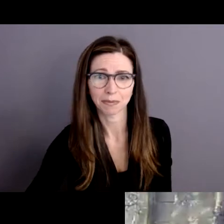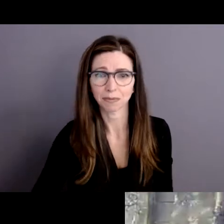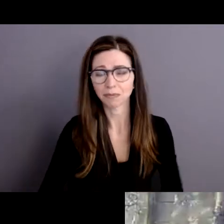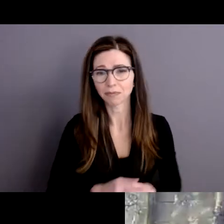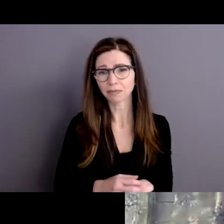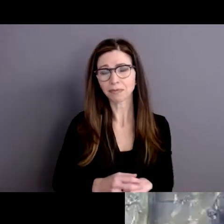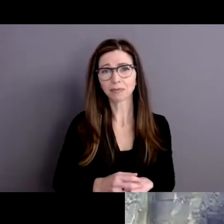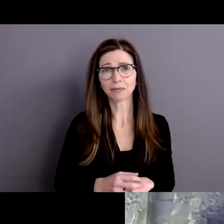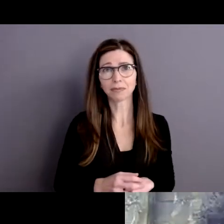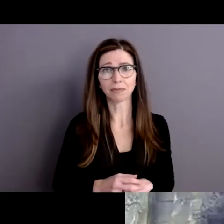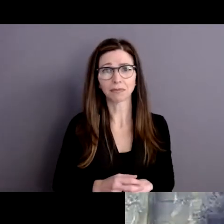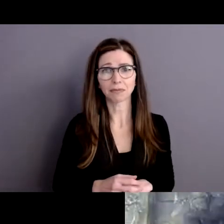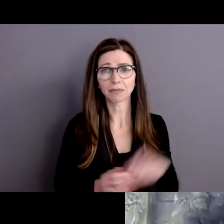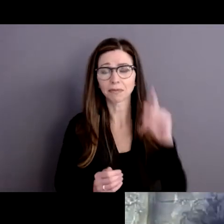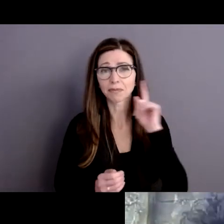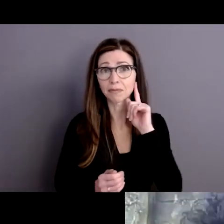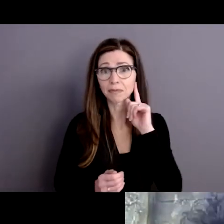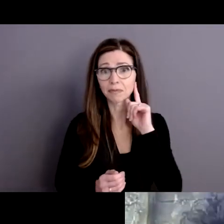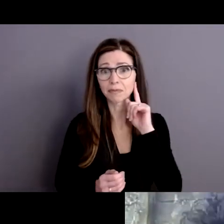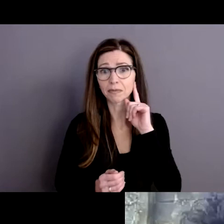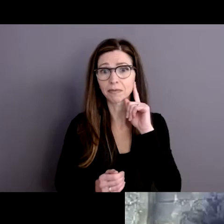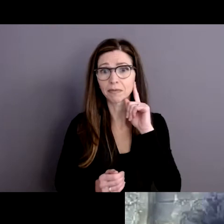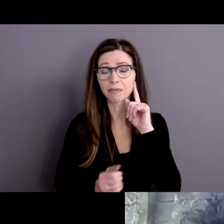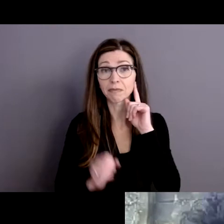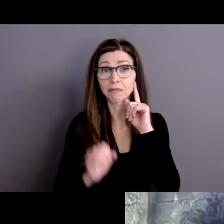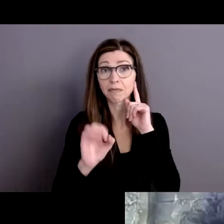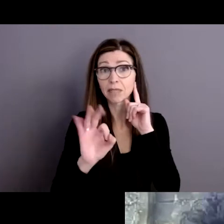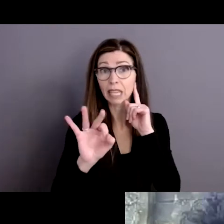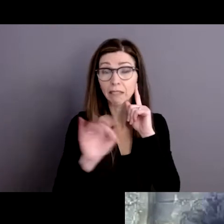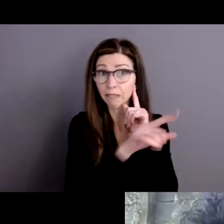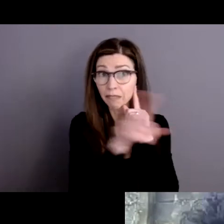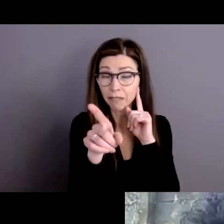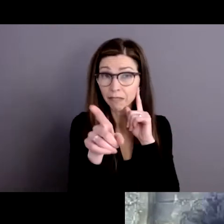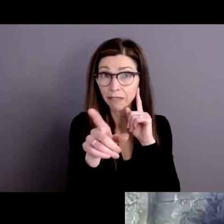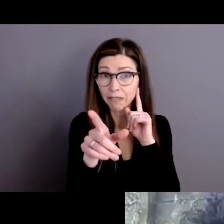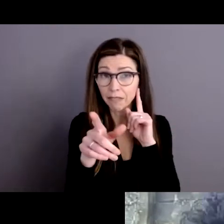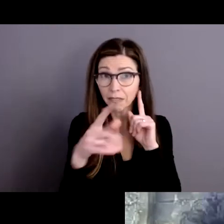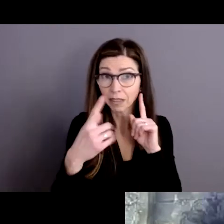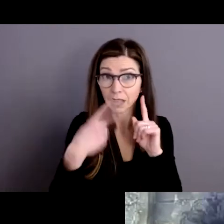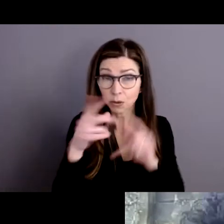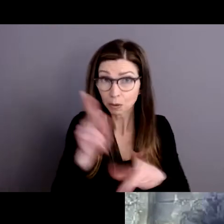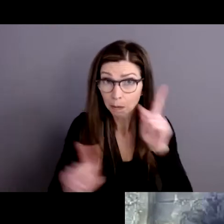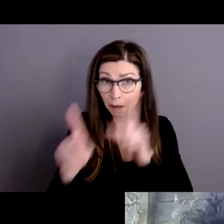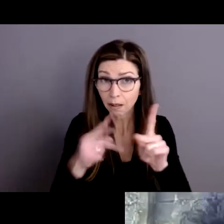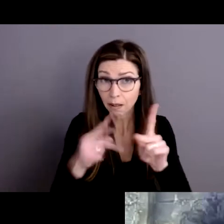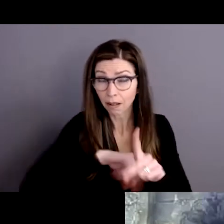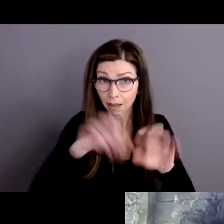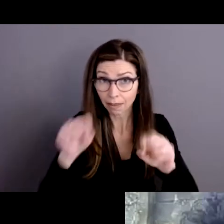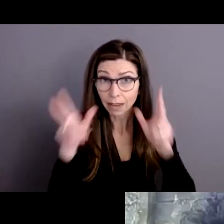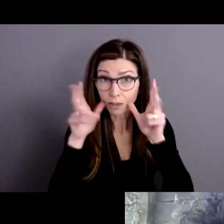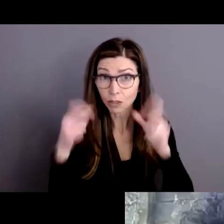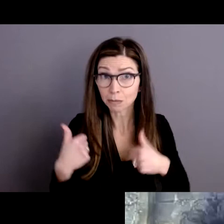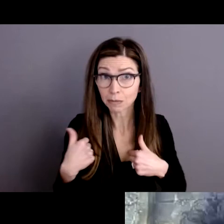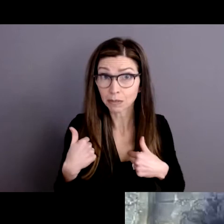Can those of you using speakers hear me all right? Yes.